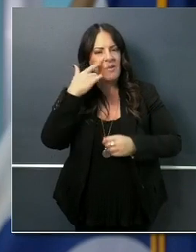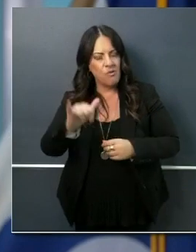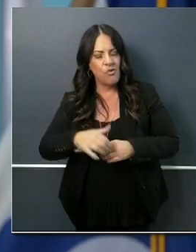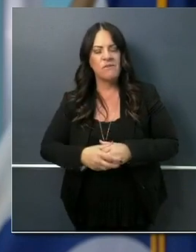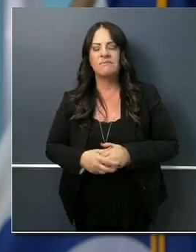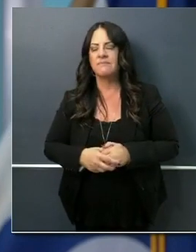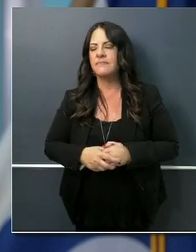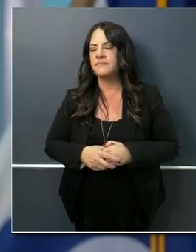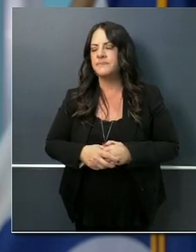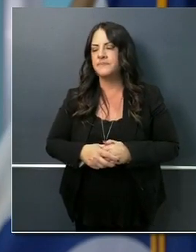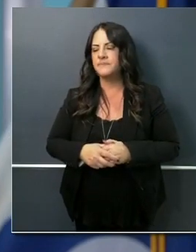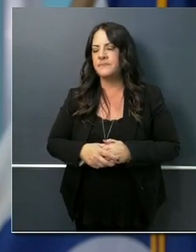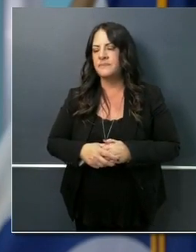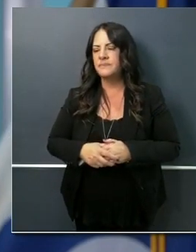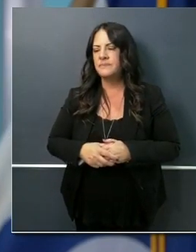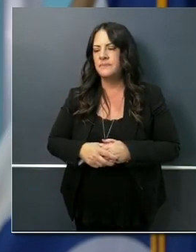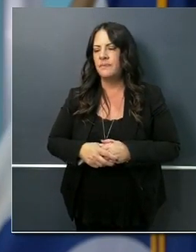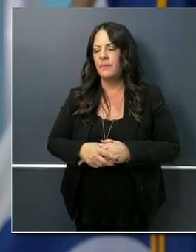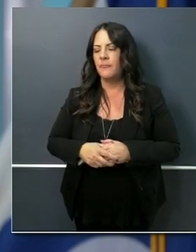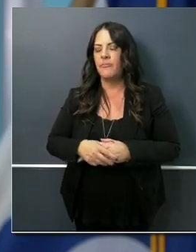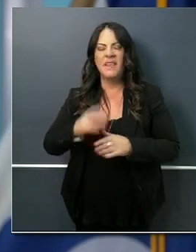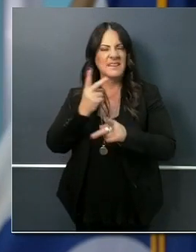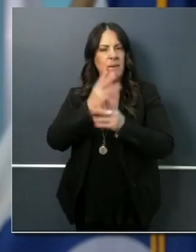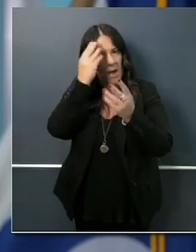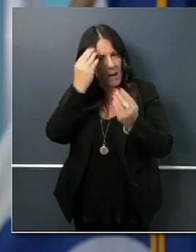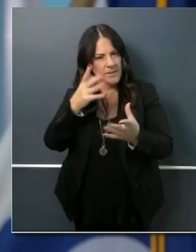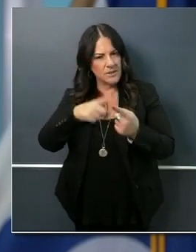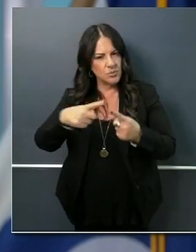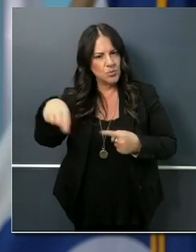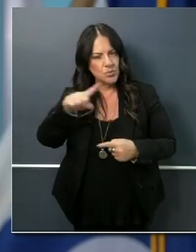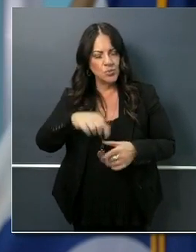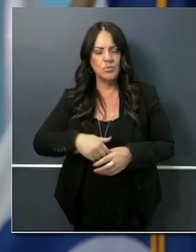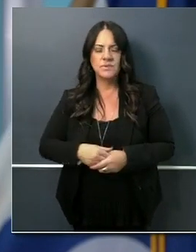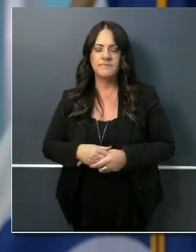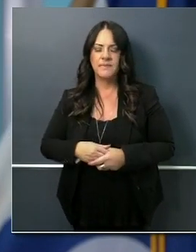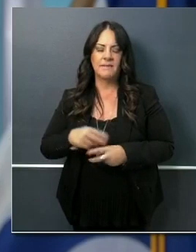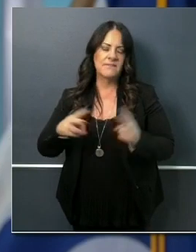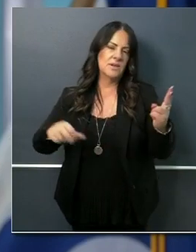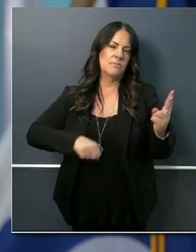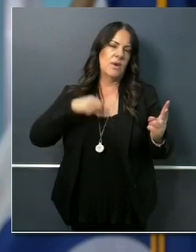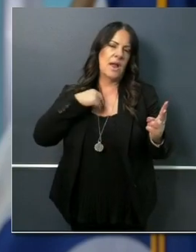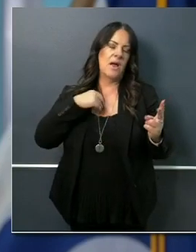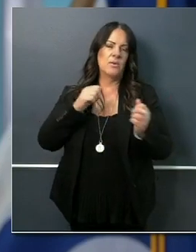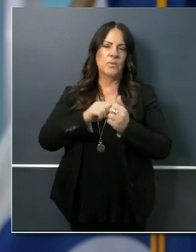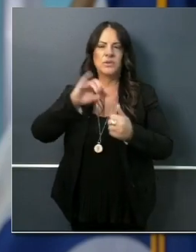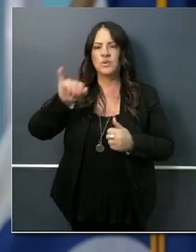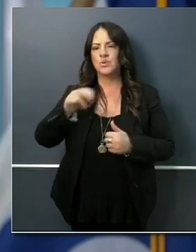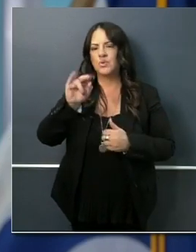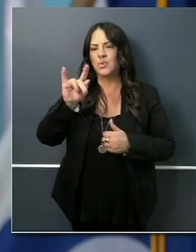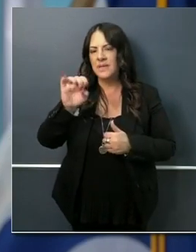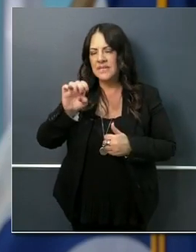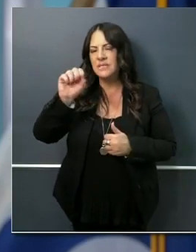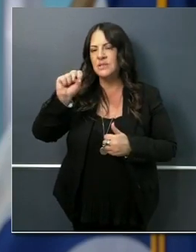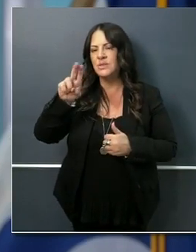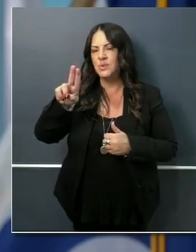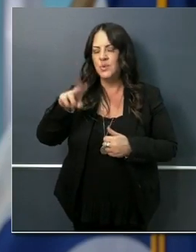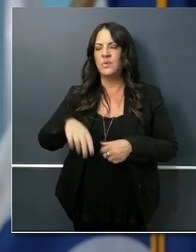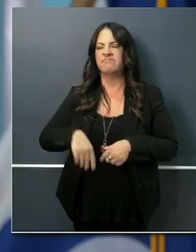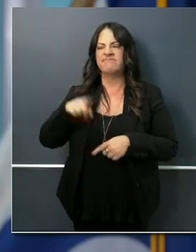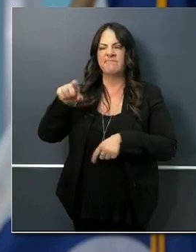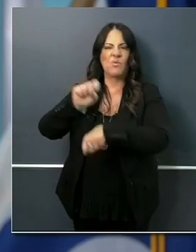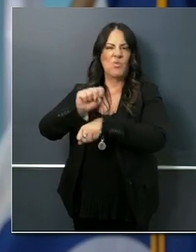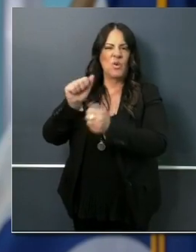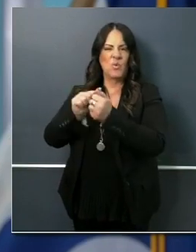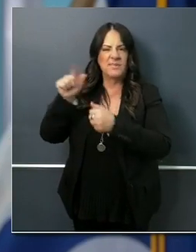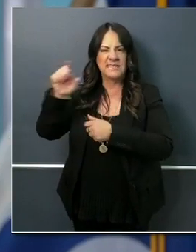And for the purposes of just updating you, want folks to know, and I couldn't be more proud of Julie Sue, folks over at EDD, those are the